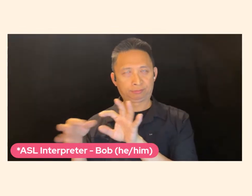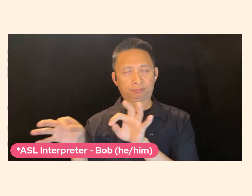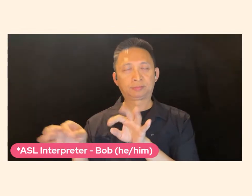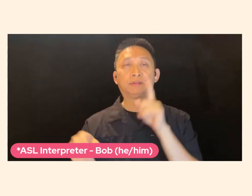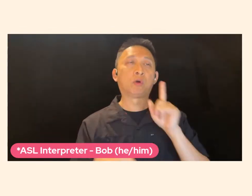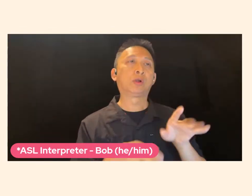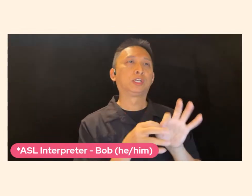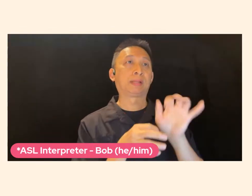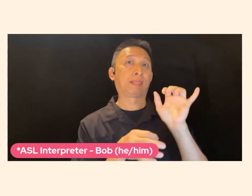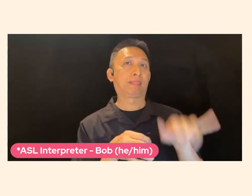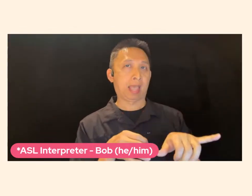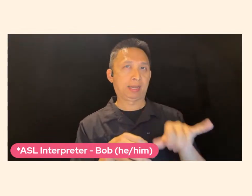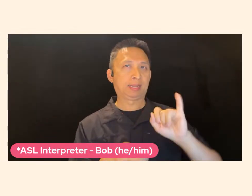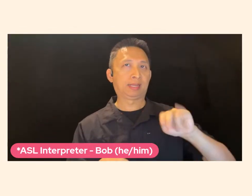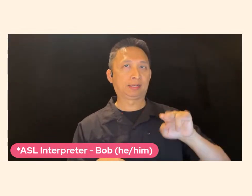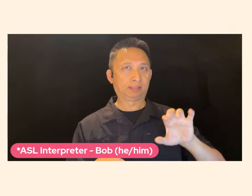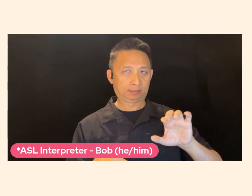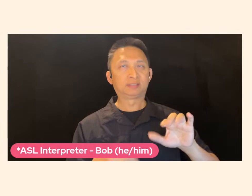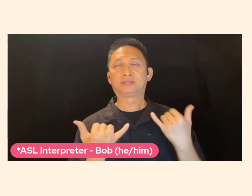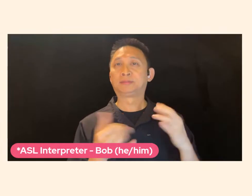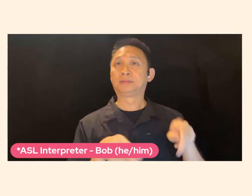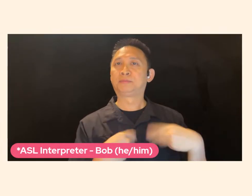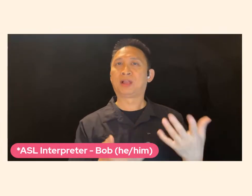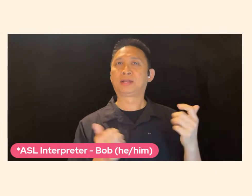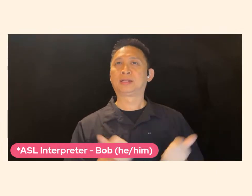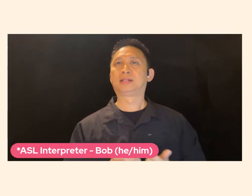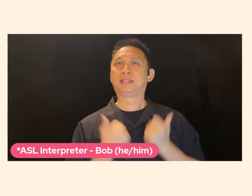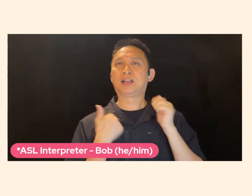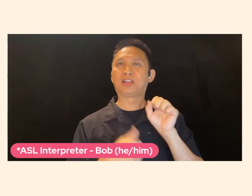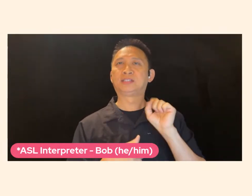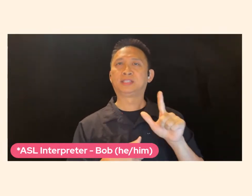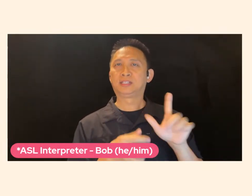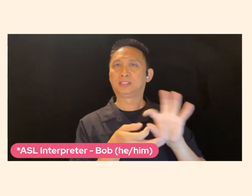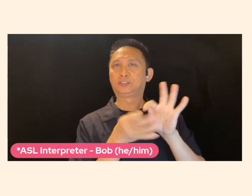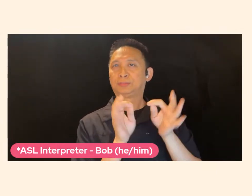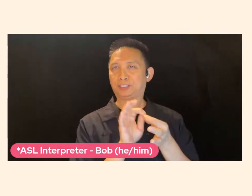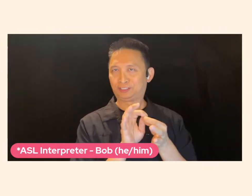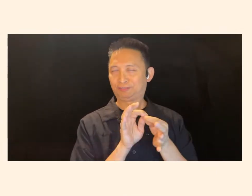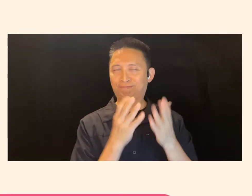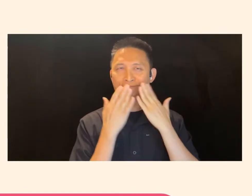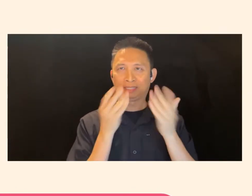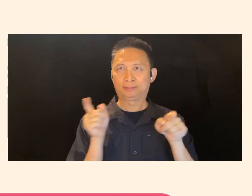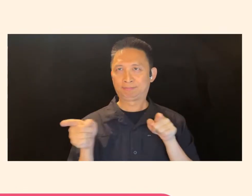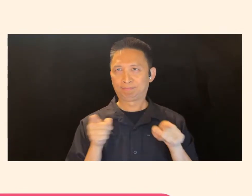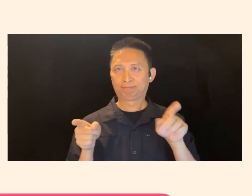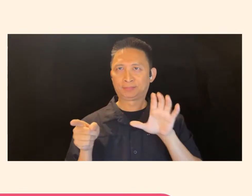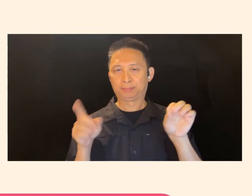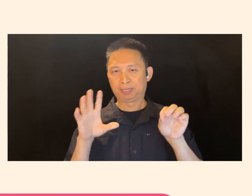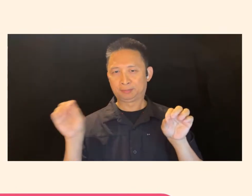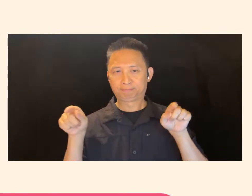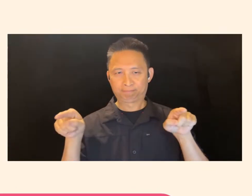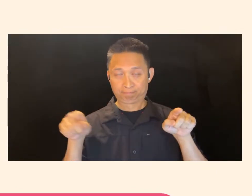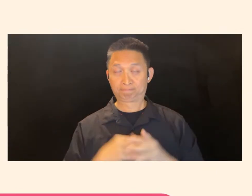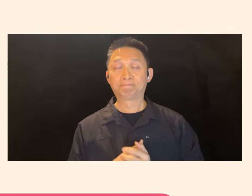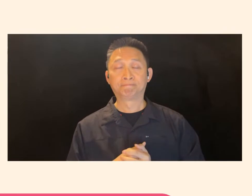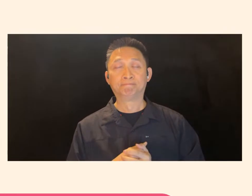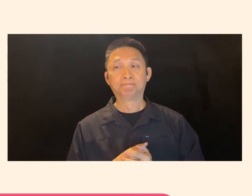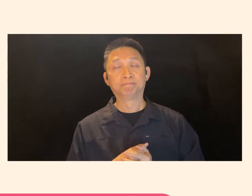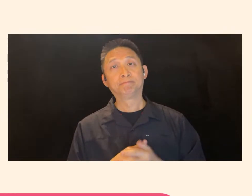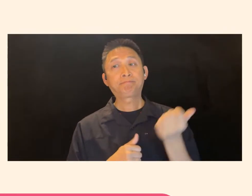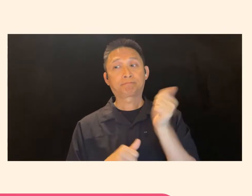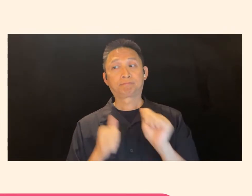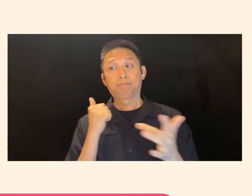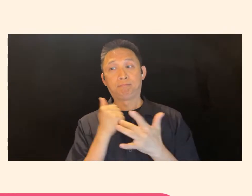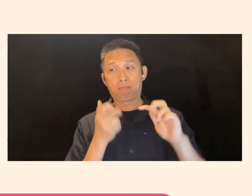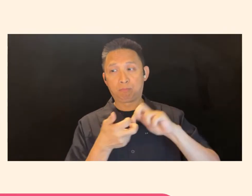That, which is providing live ASL interpretation. Should you encounter any technical issues or have any